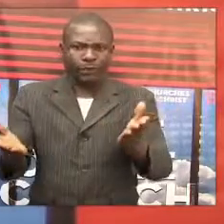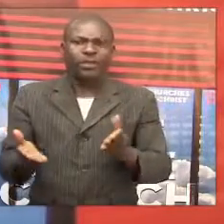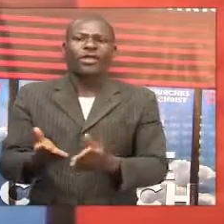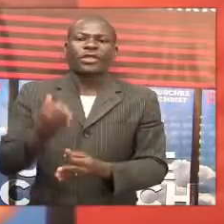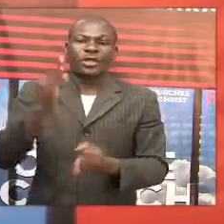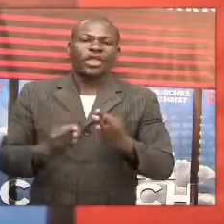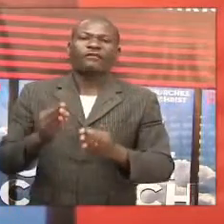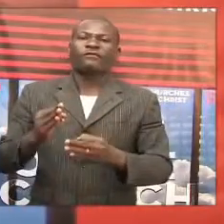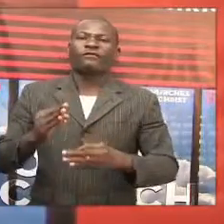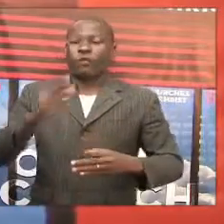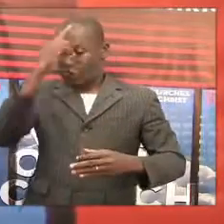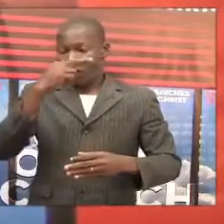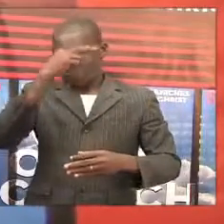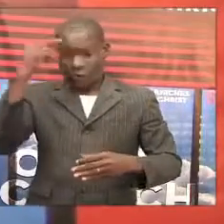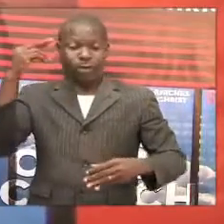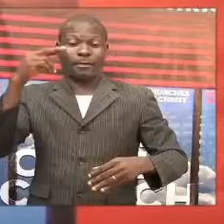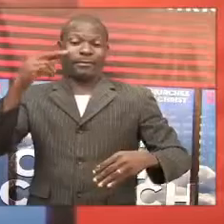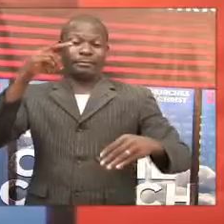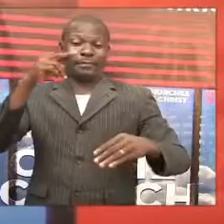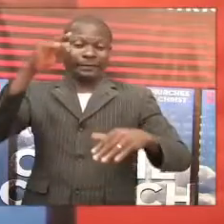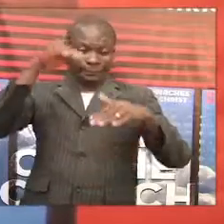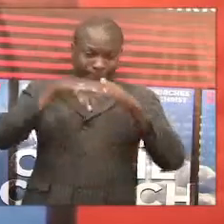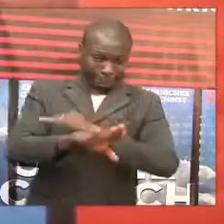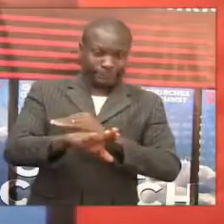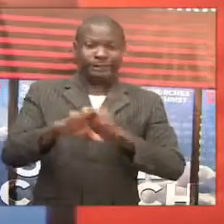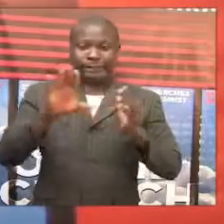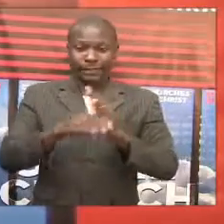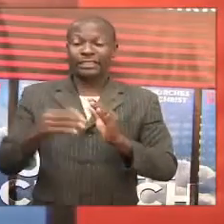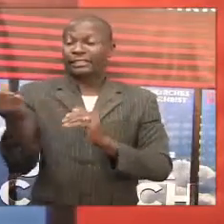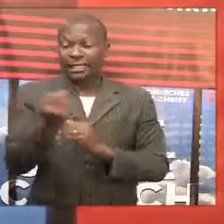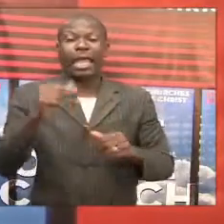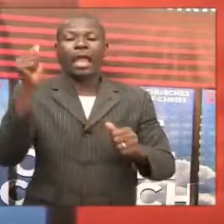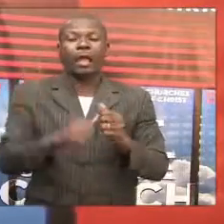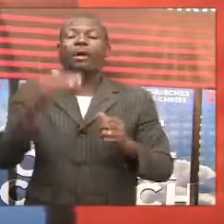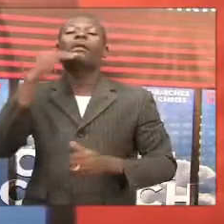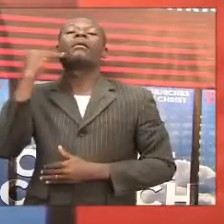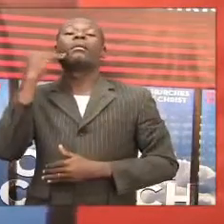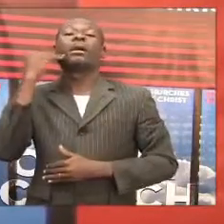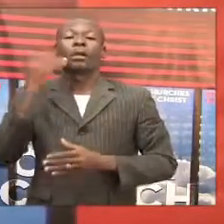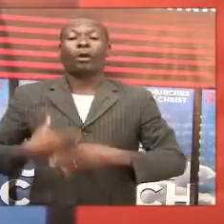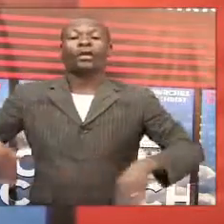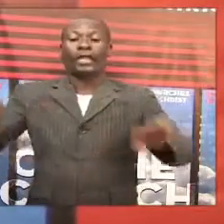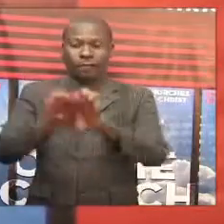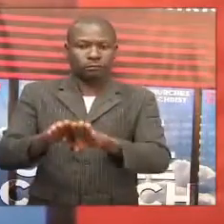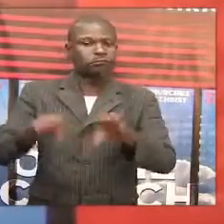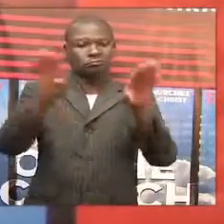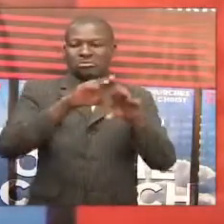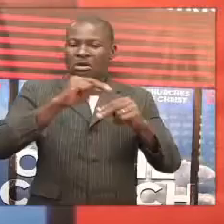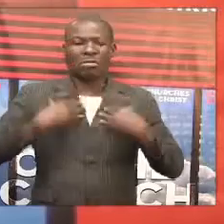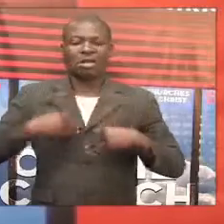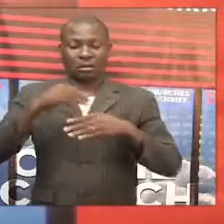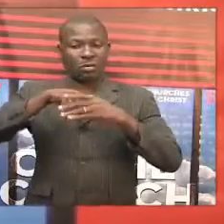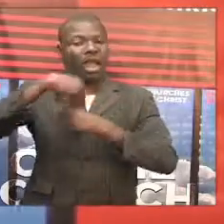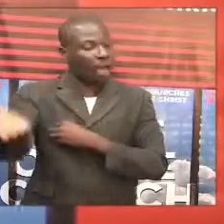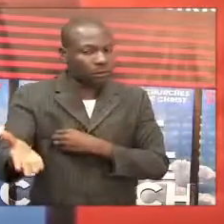homeda obeba na jesu obi a ofie because ya to guest no mu a obi a pia bonte enye den enye ye enti na ye se mo